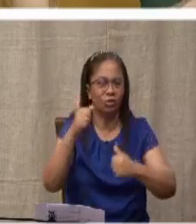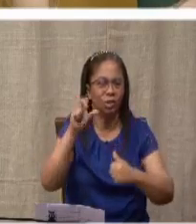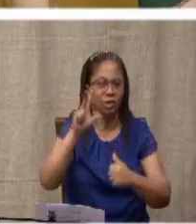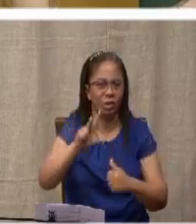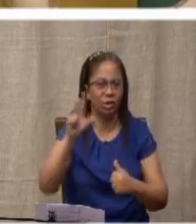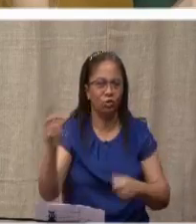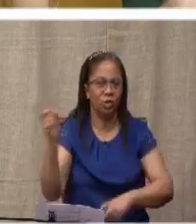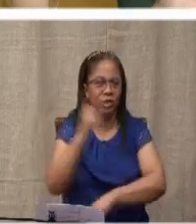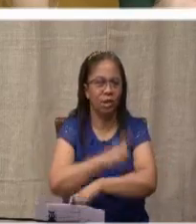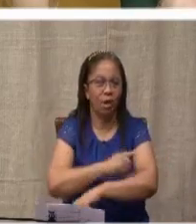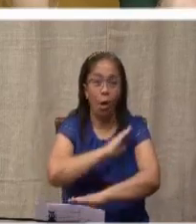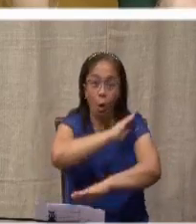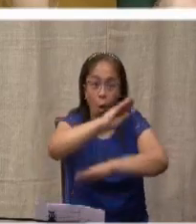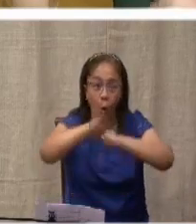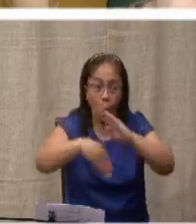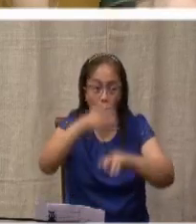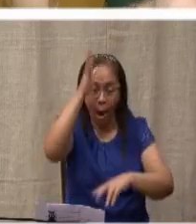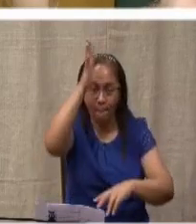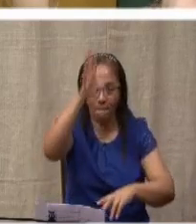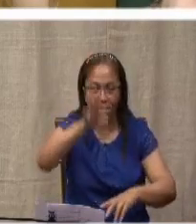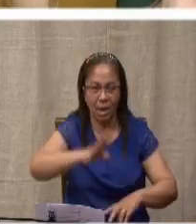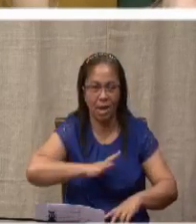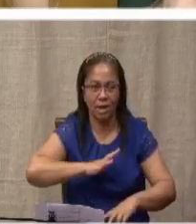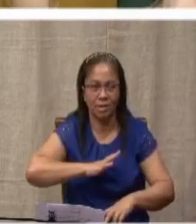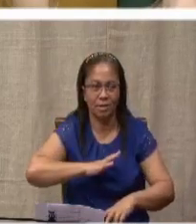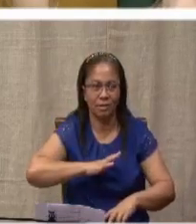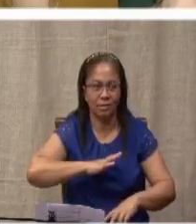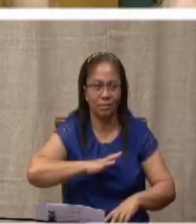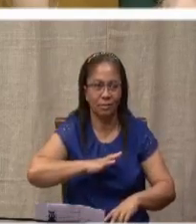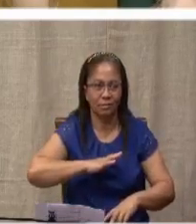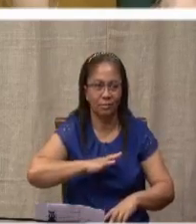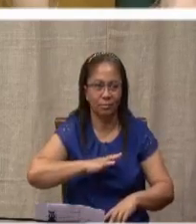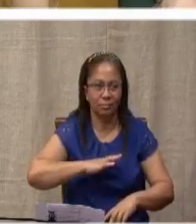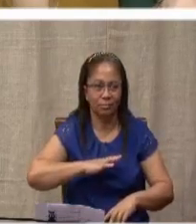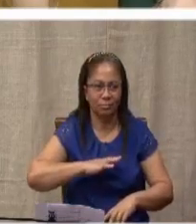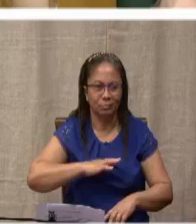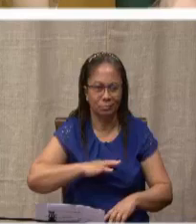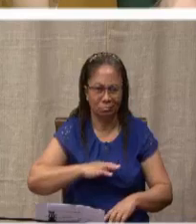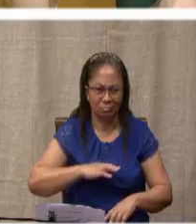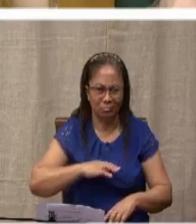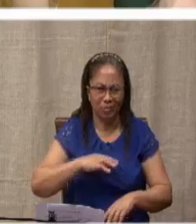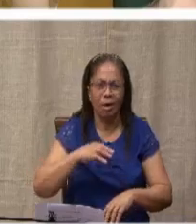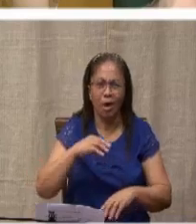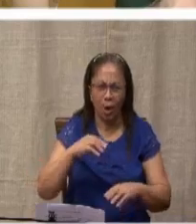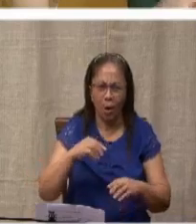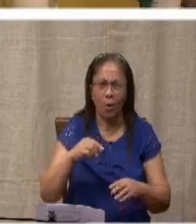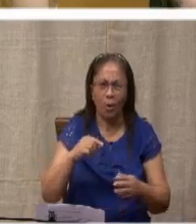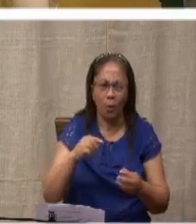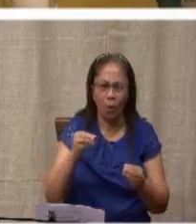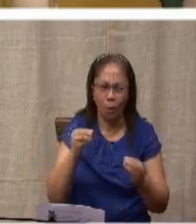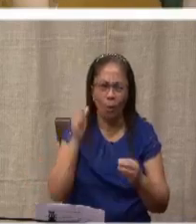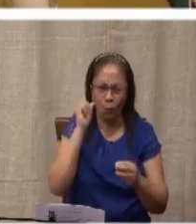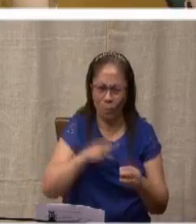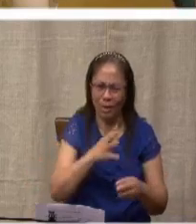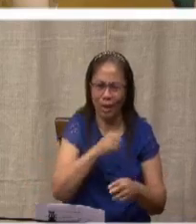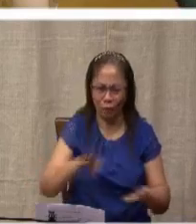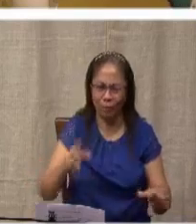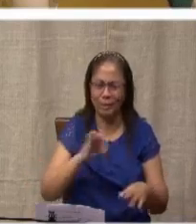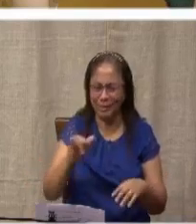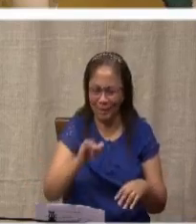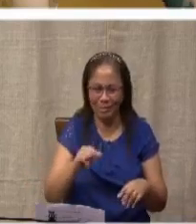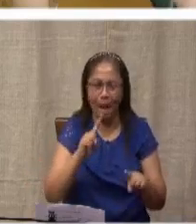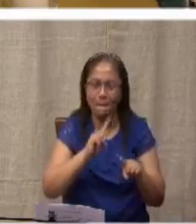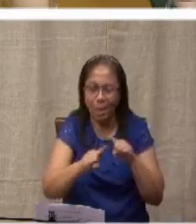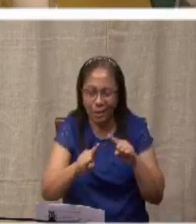we want all men but we still counting women and children but we want to